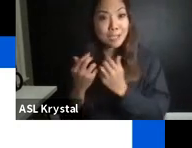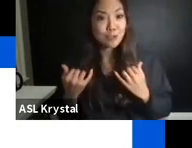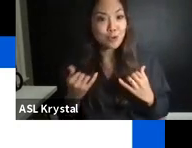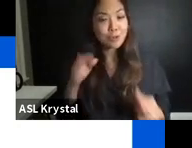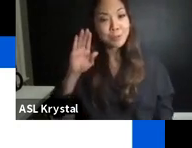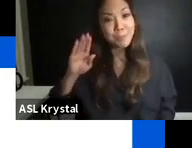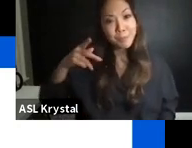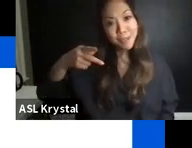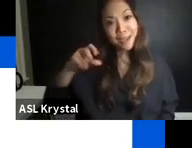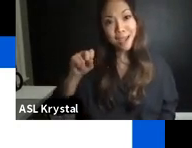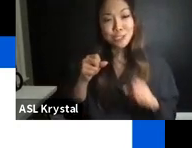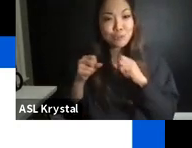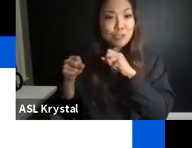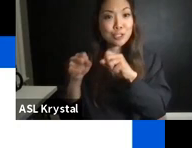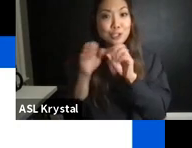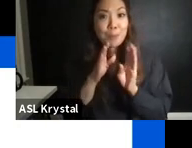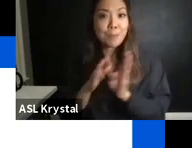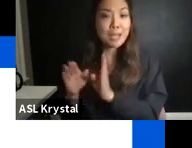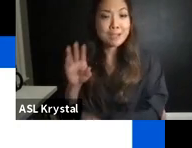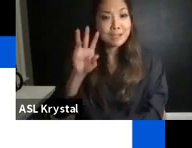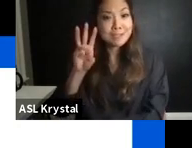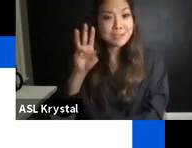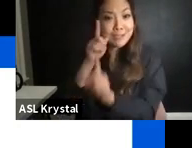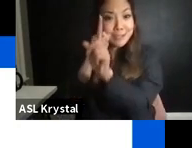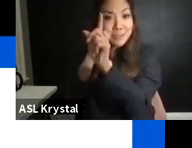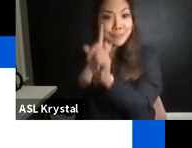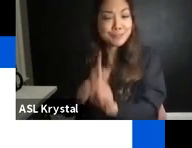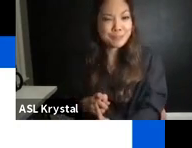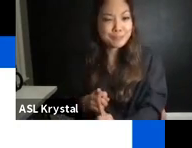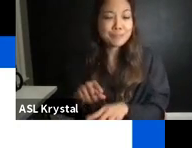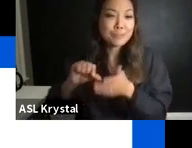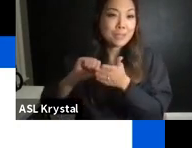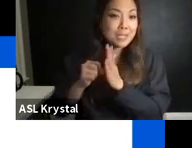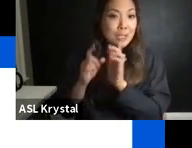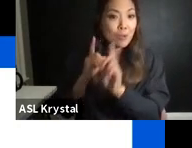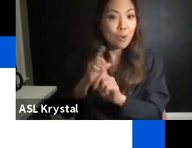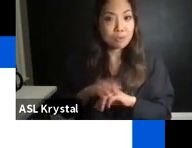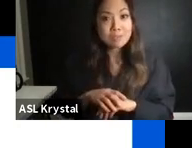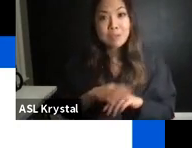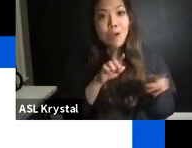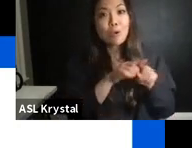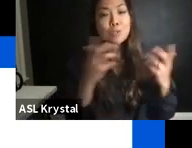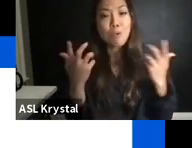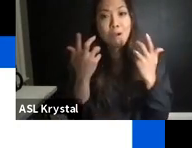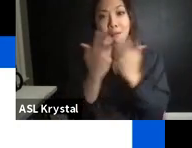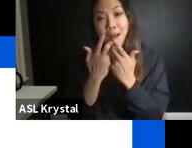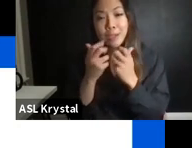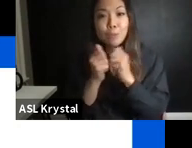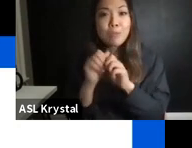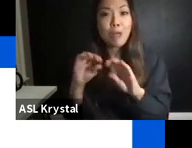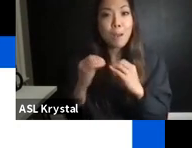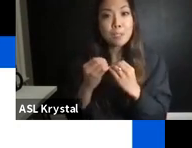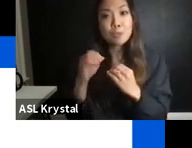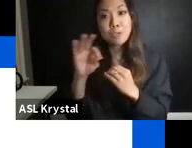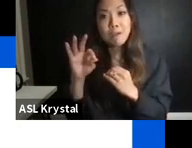strategic plan six key commitments and anchor goals they also align with the office of opportunity gap goals